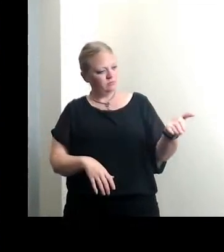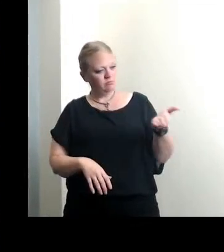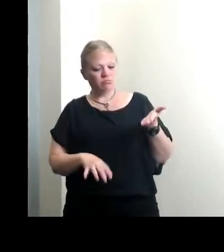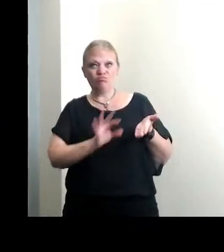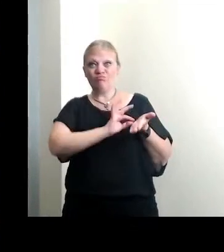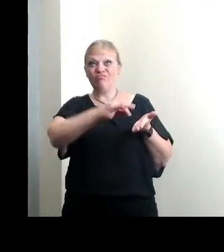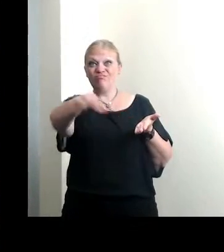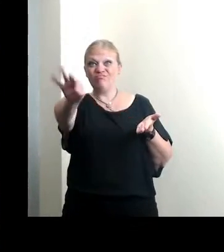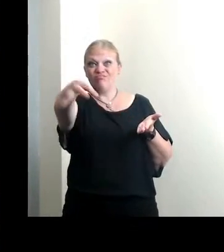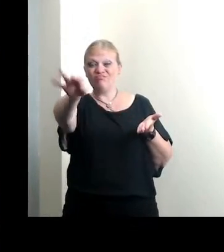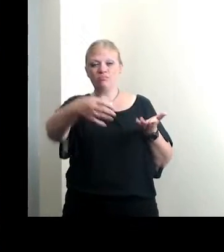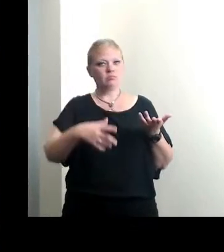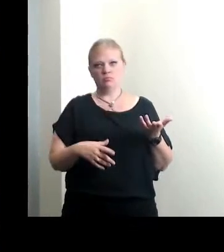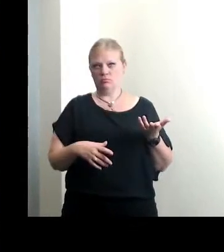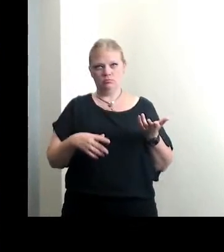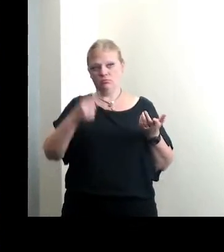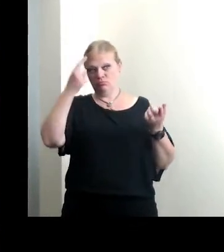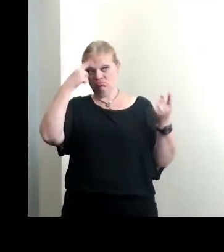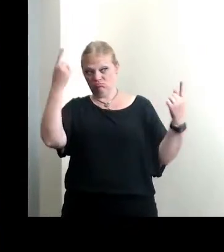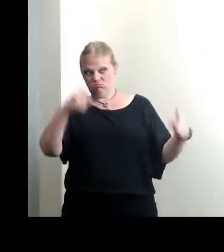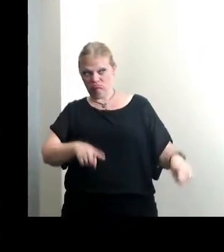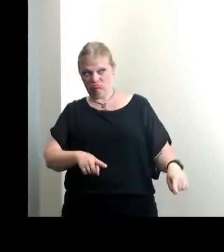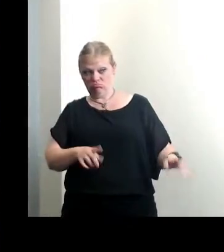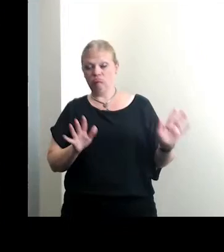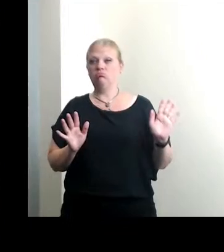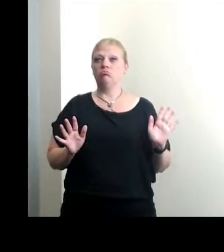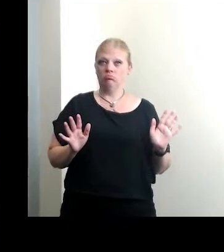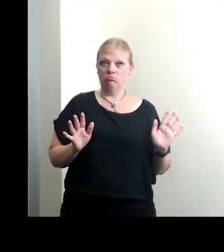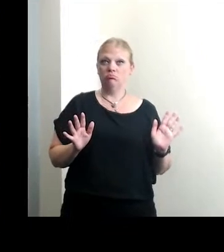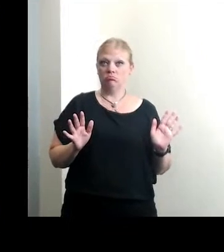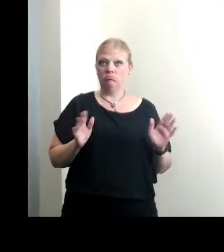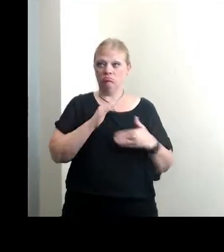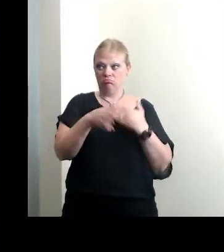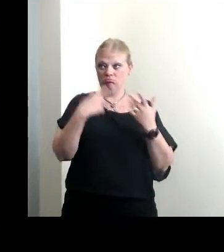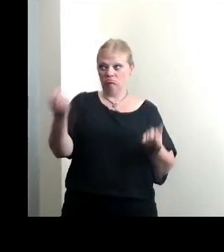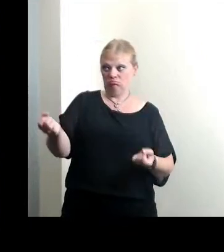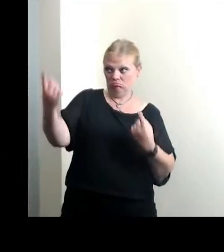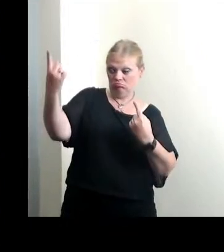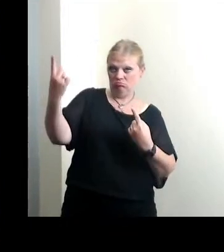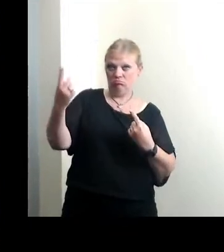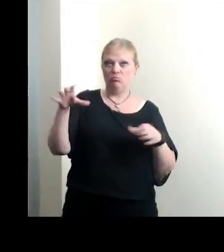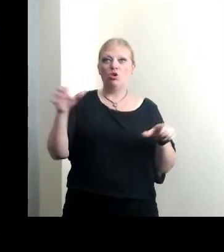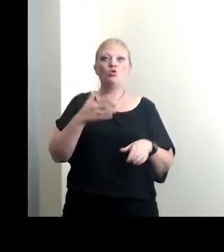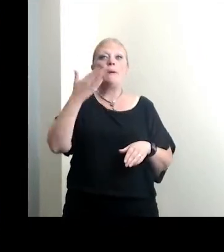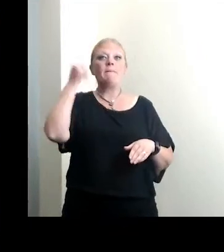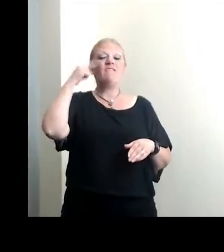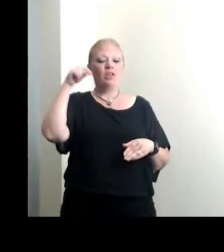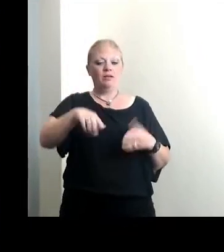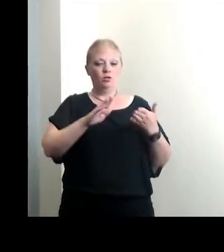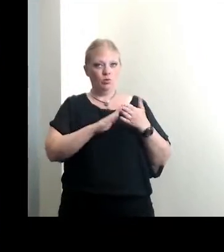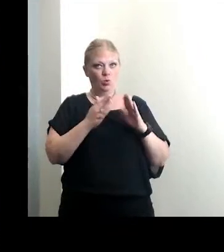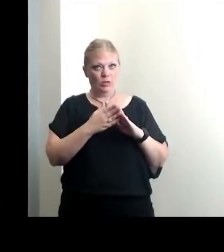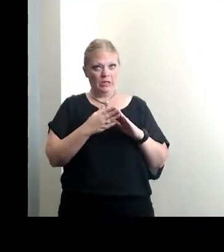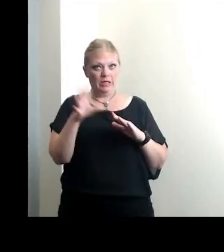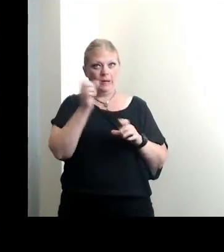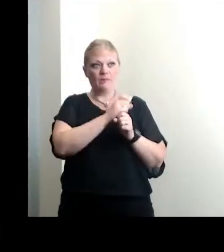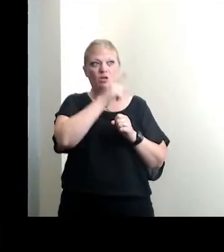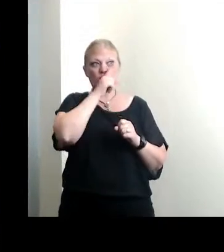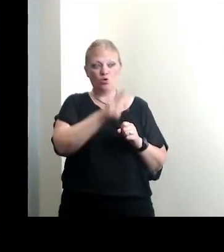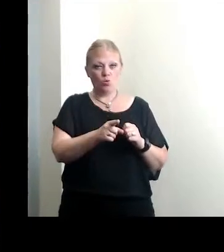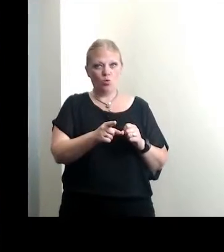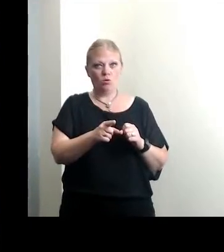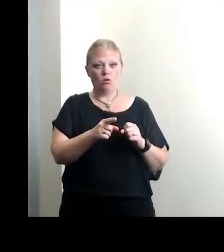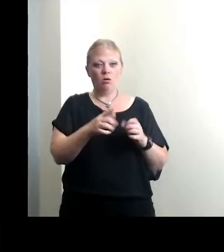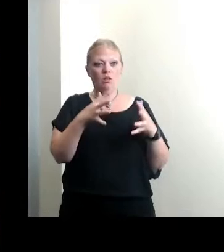be a compromise in which we all come together one way or another and do what's best for this community and ensure the integrity